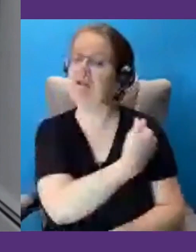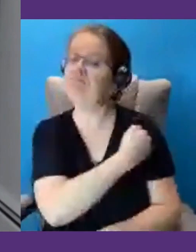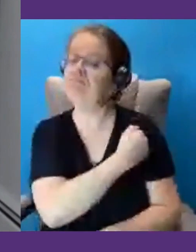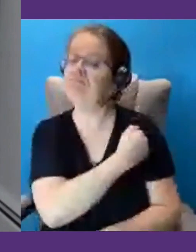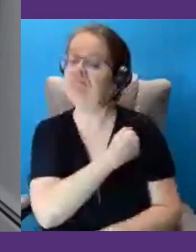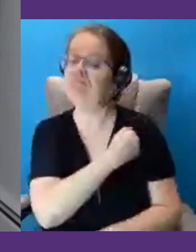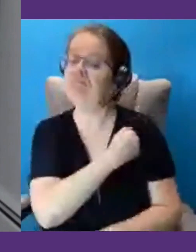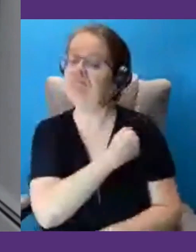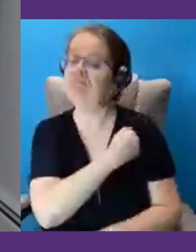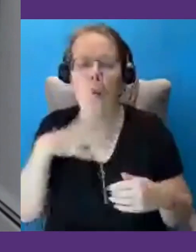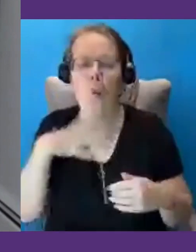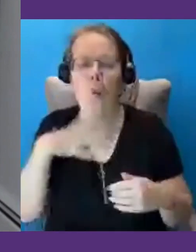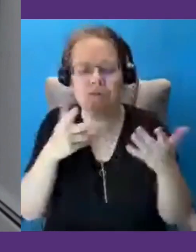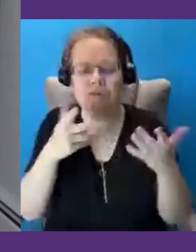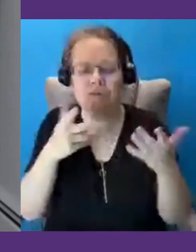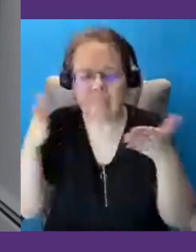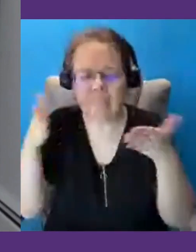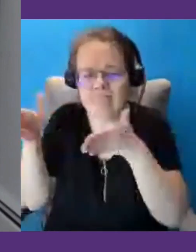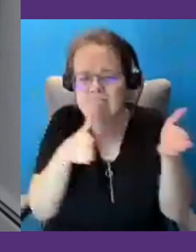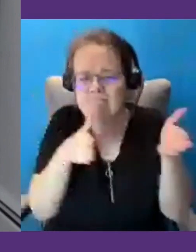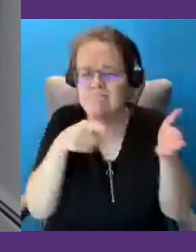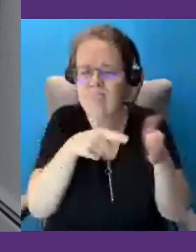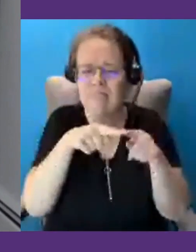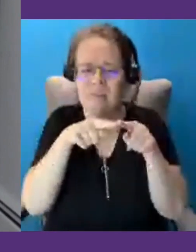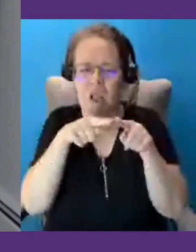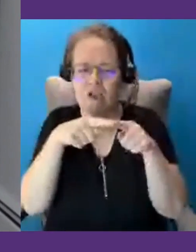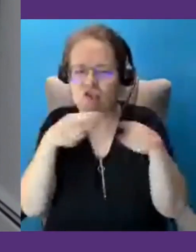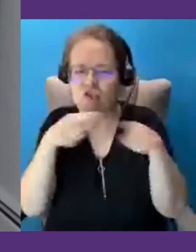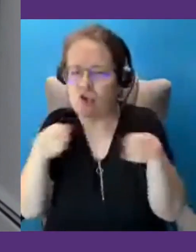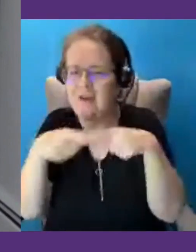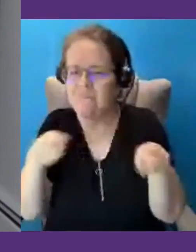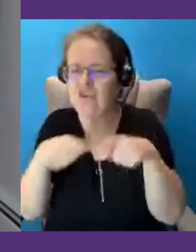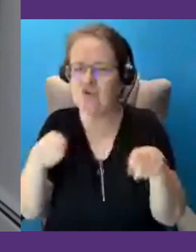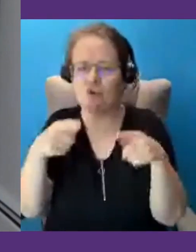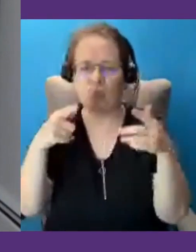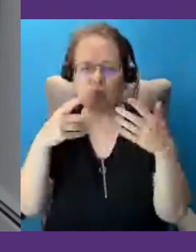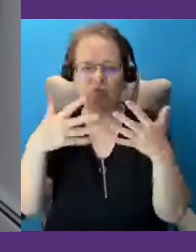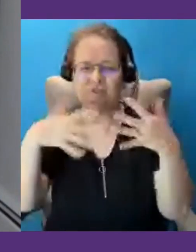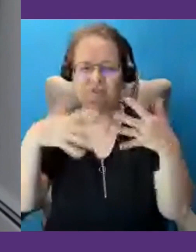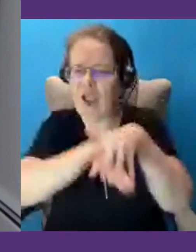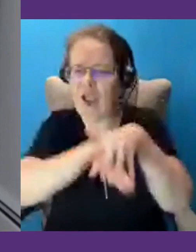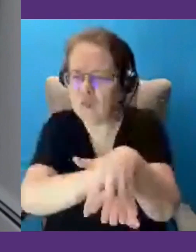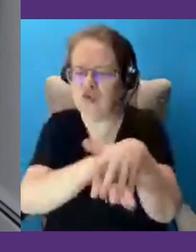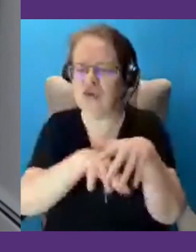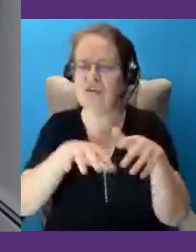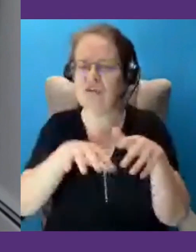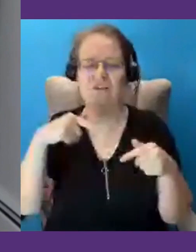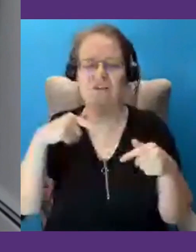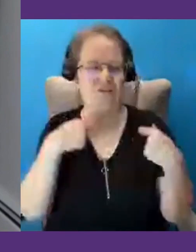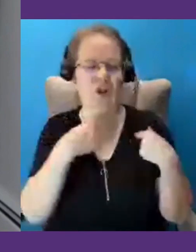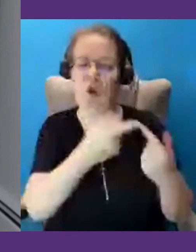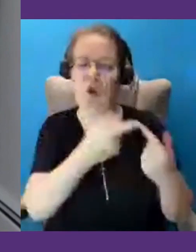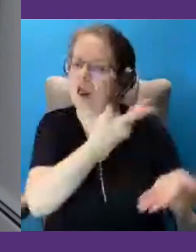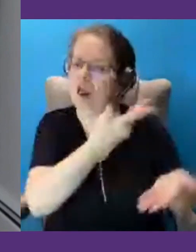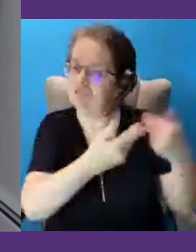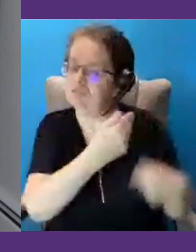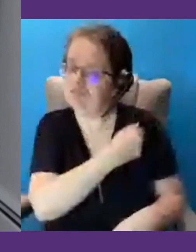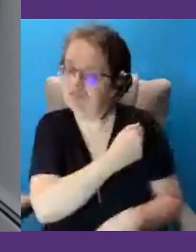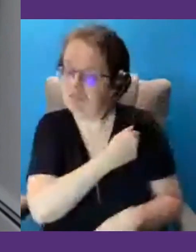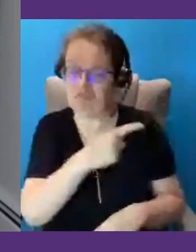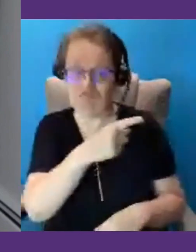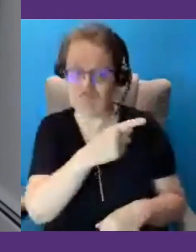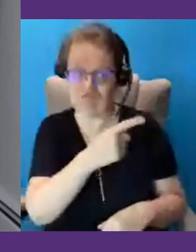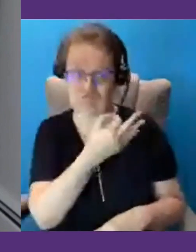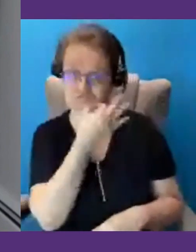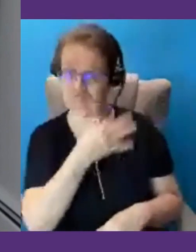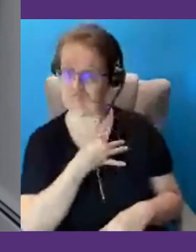towards focusing on diversity and inclusion voices and areas around. They said, would you be interested